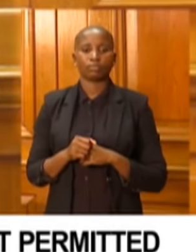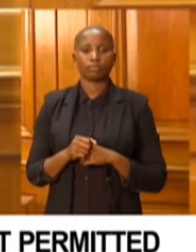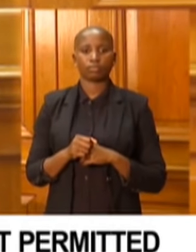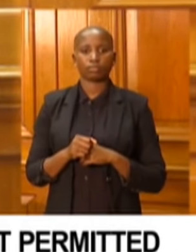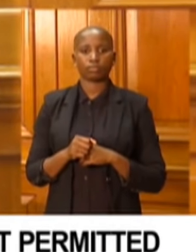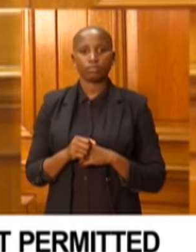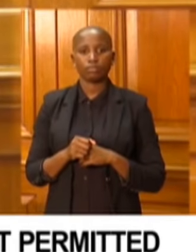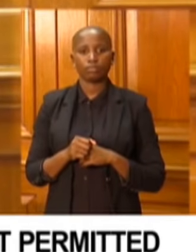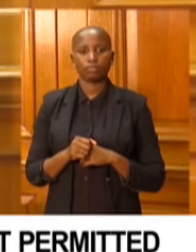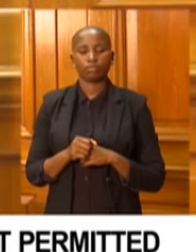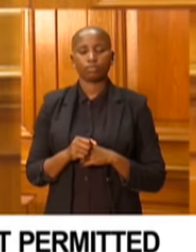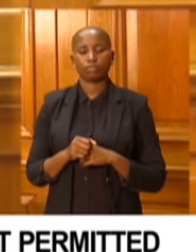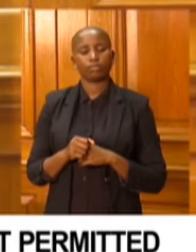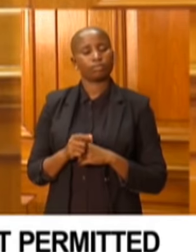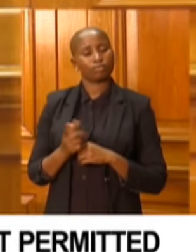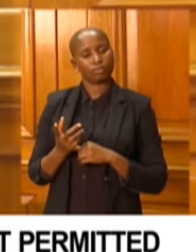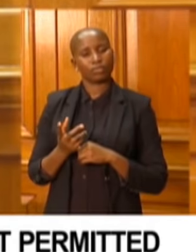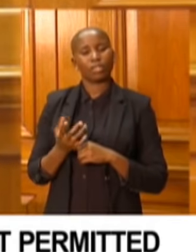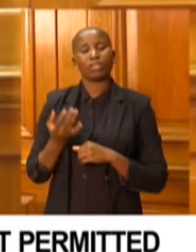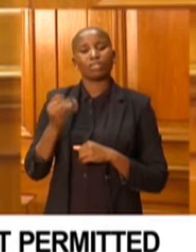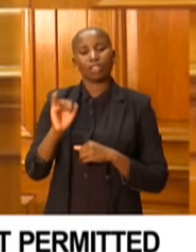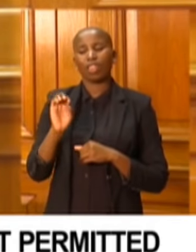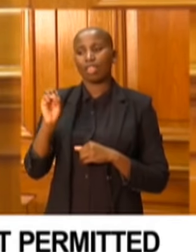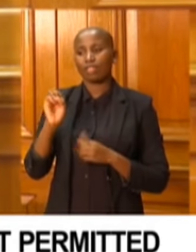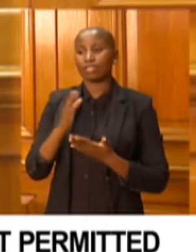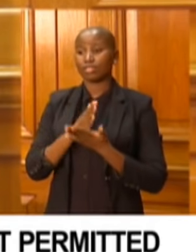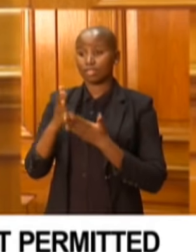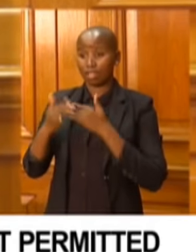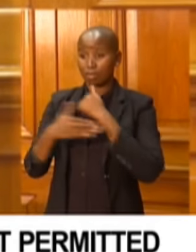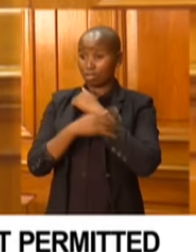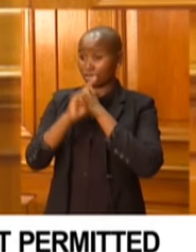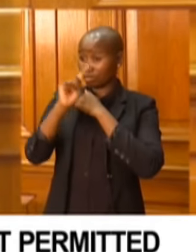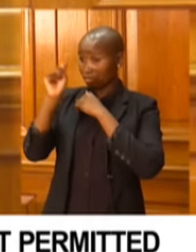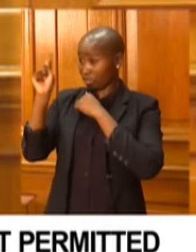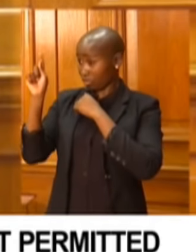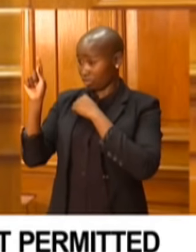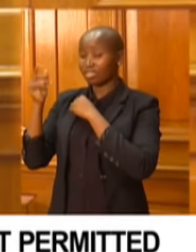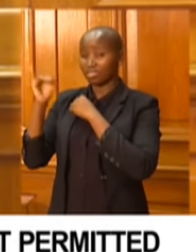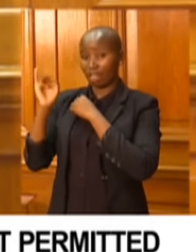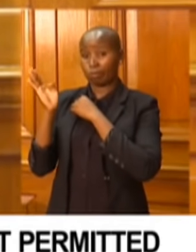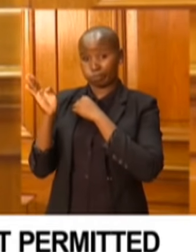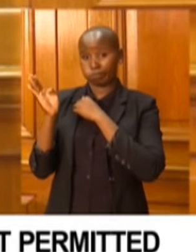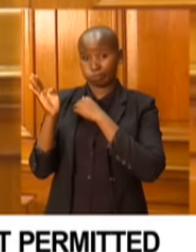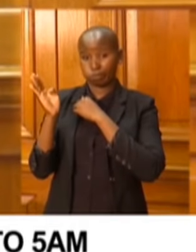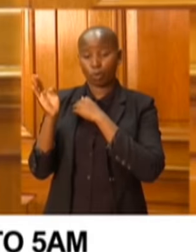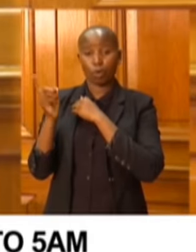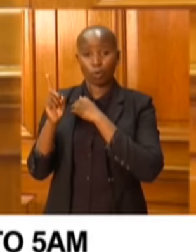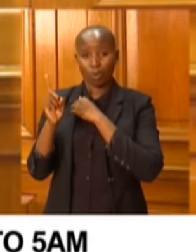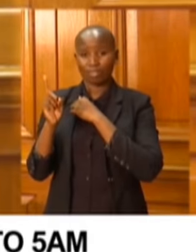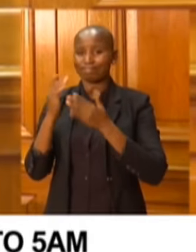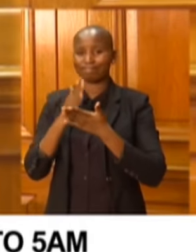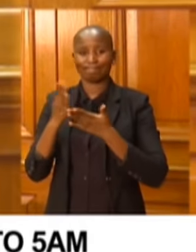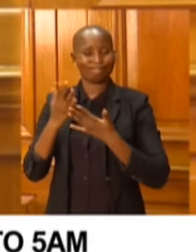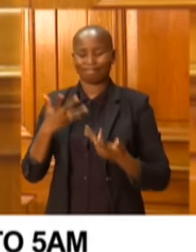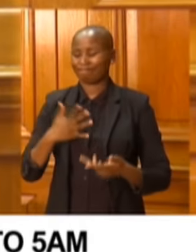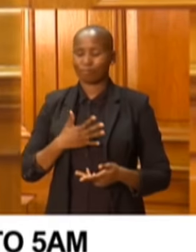who are skeptical, and many of them are very vocal about